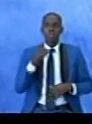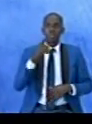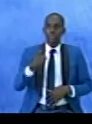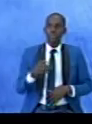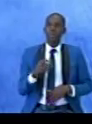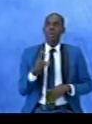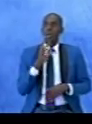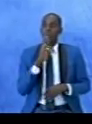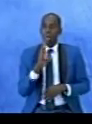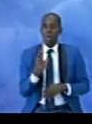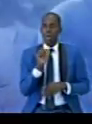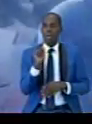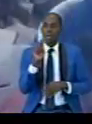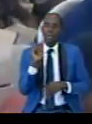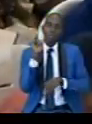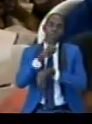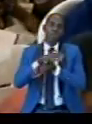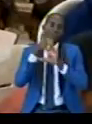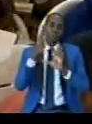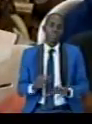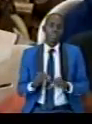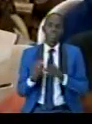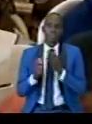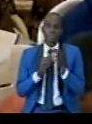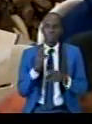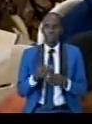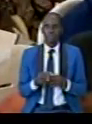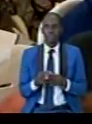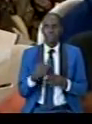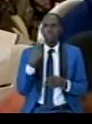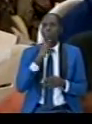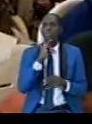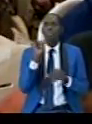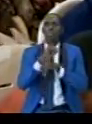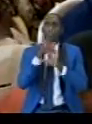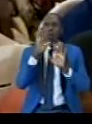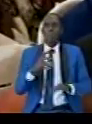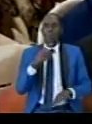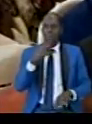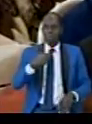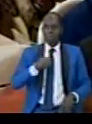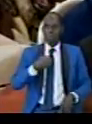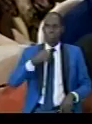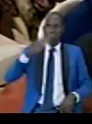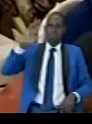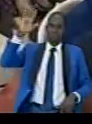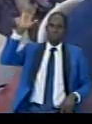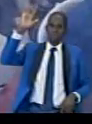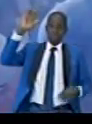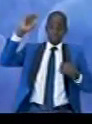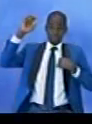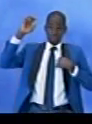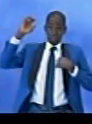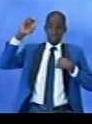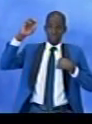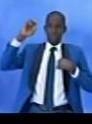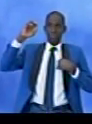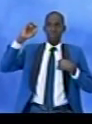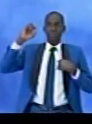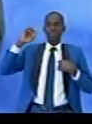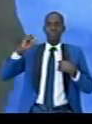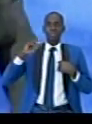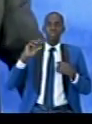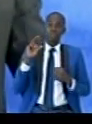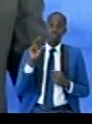an overcomer. Yeah. Any overcomer in the house today? Nay, in all these